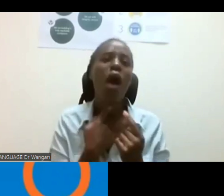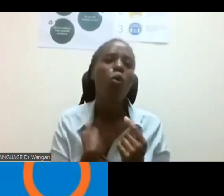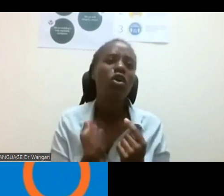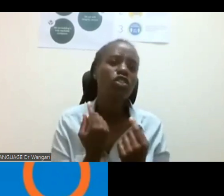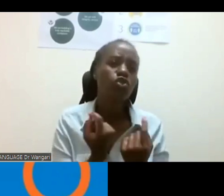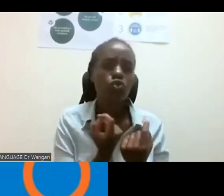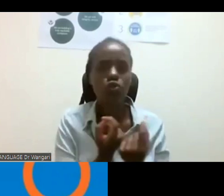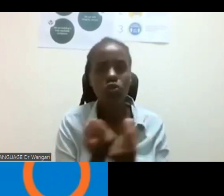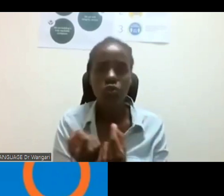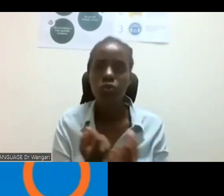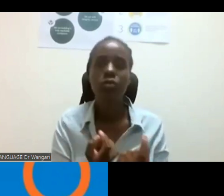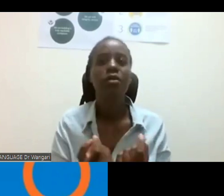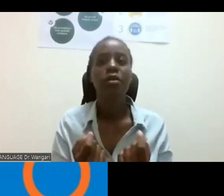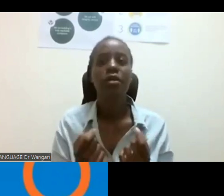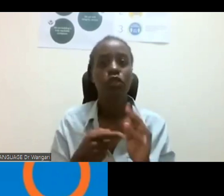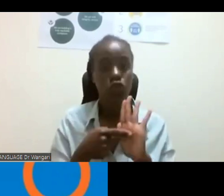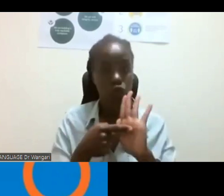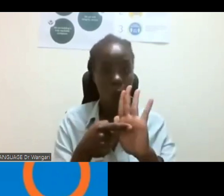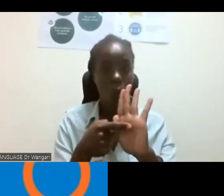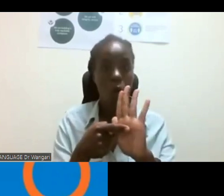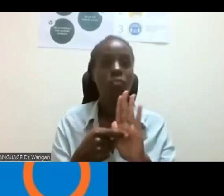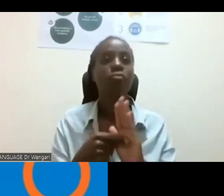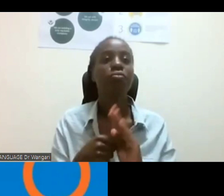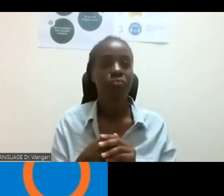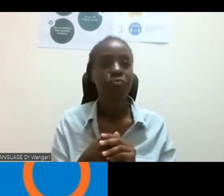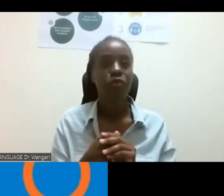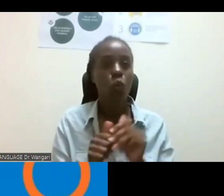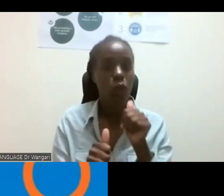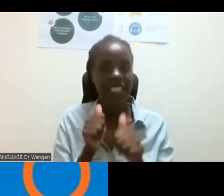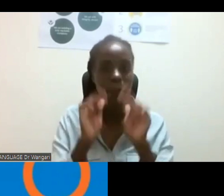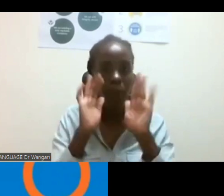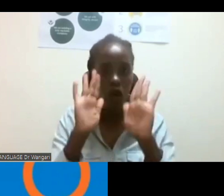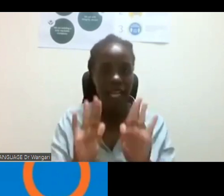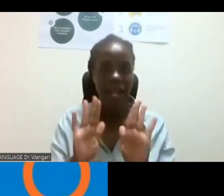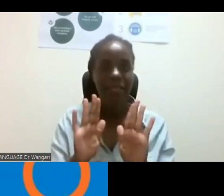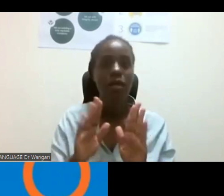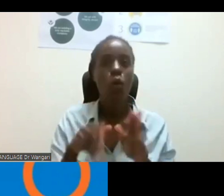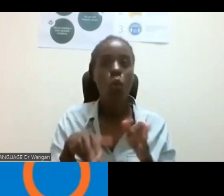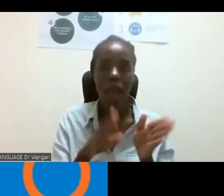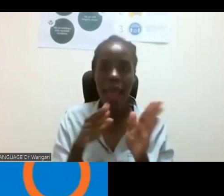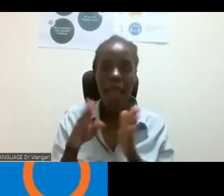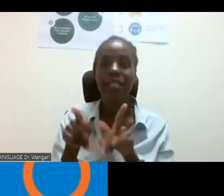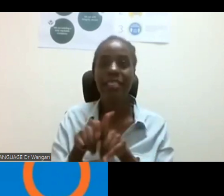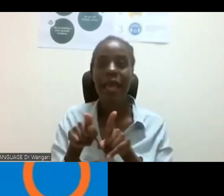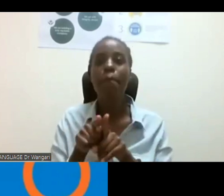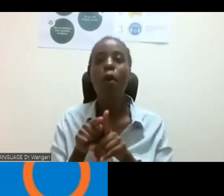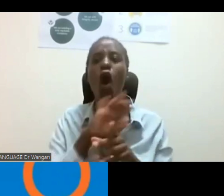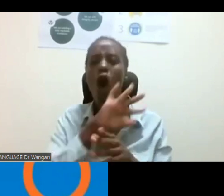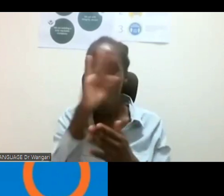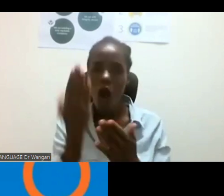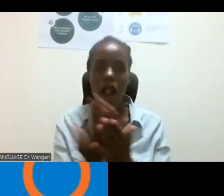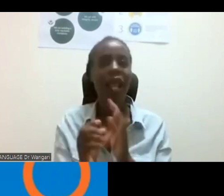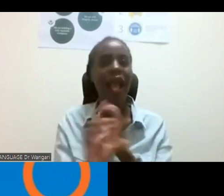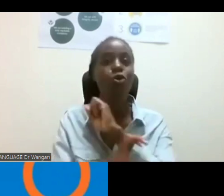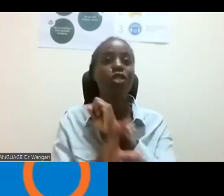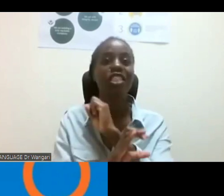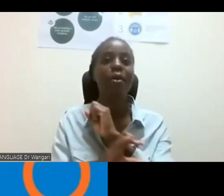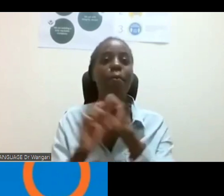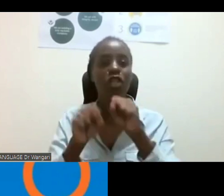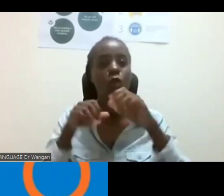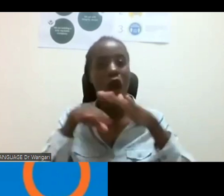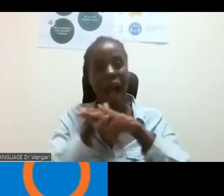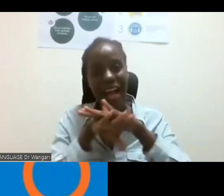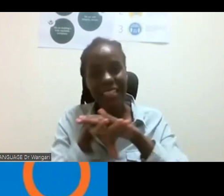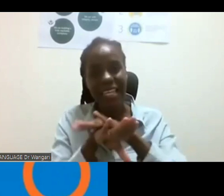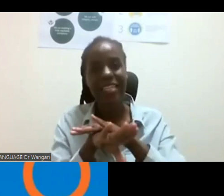these are resources that are global public health goods, and these are available to countries to use, to contextualize, and